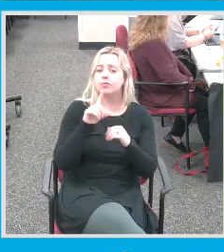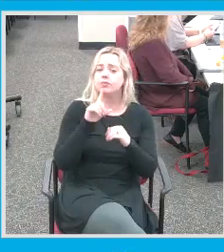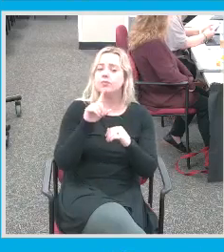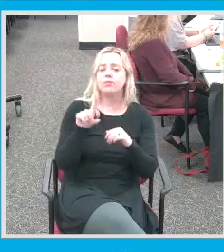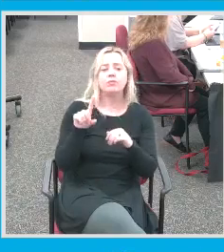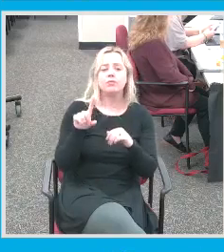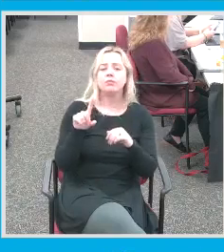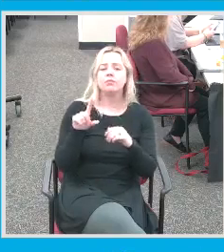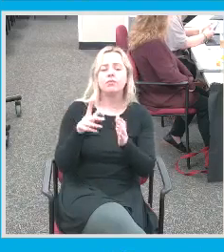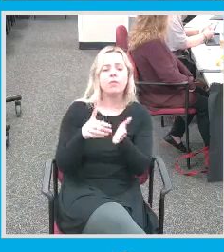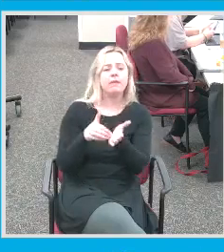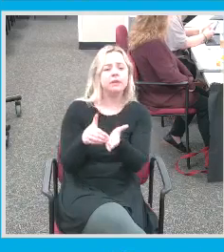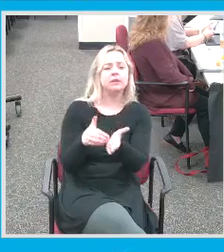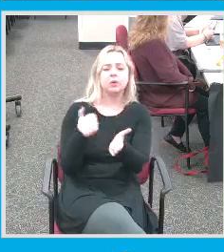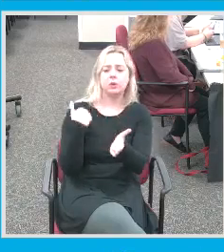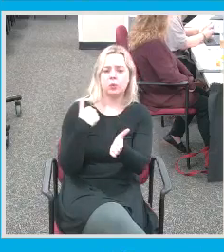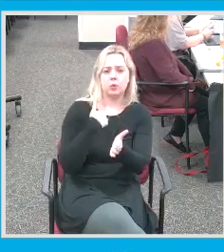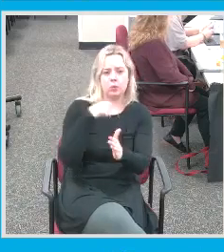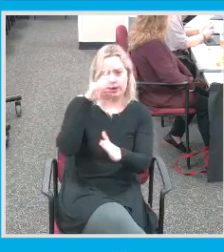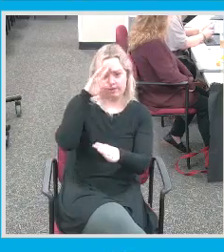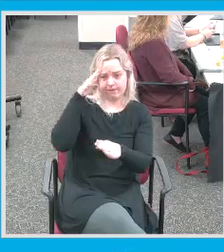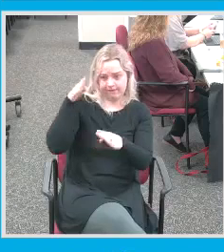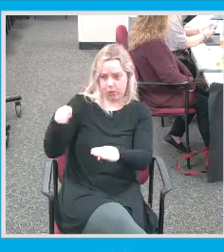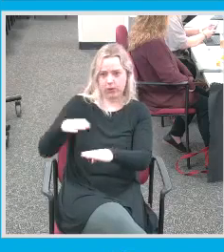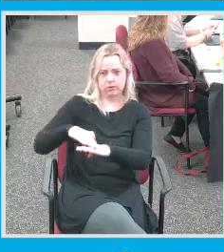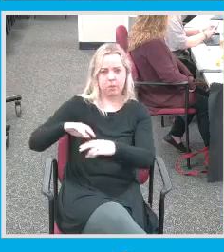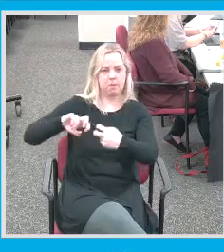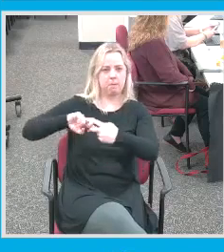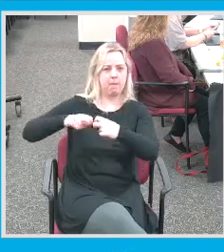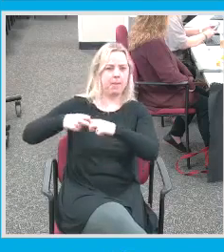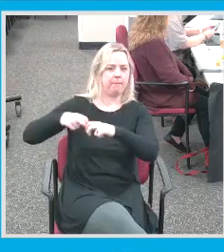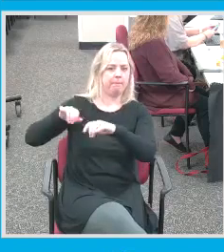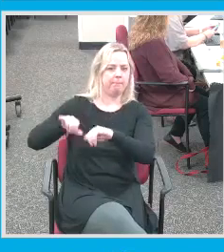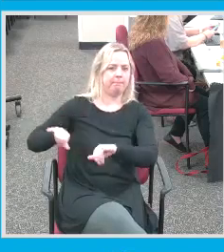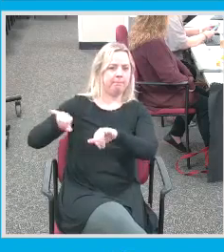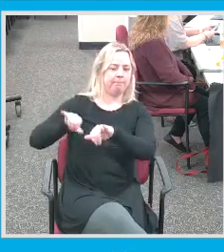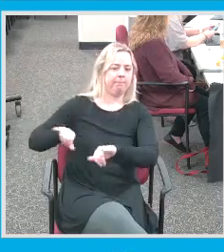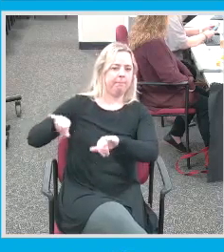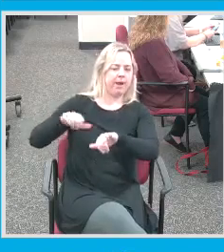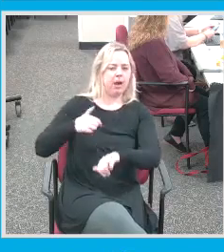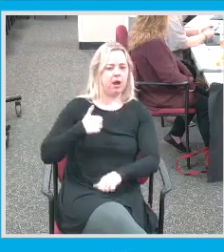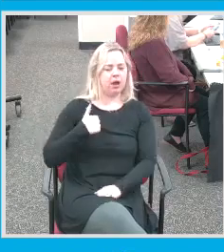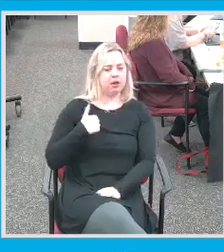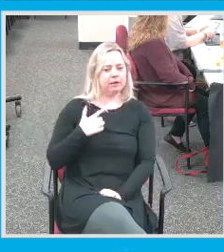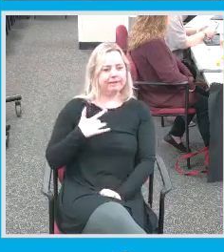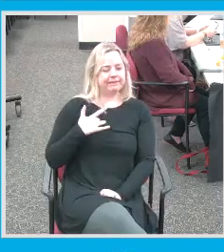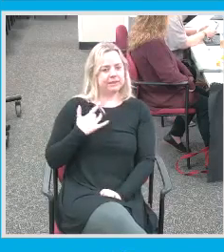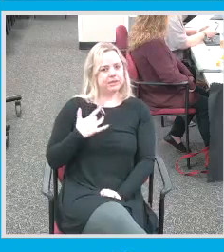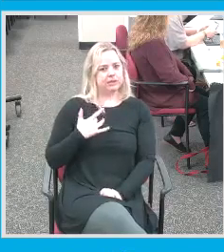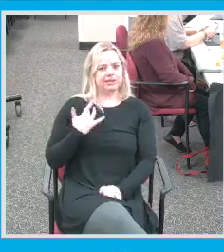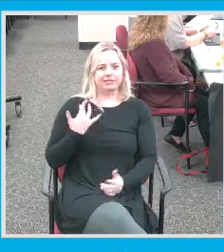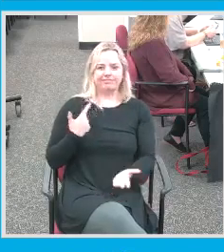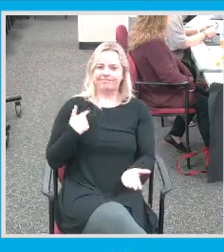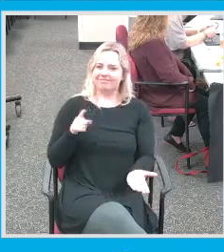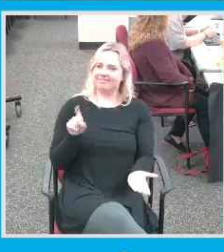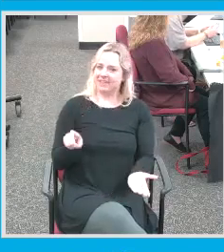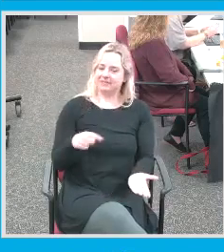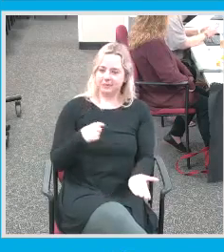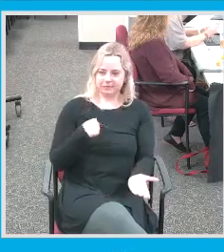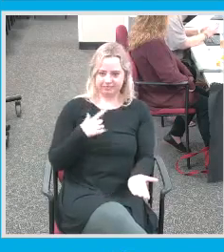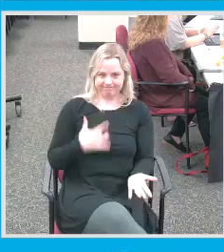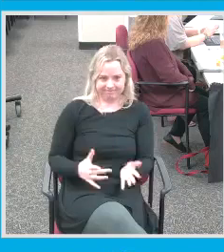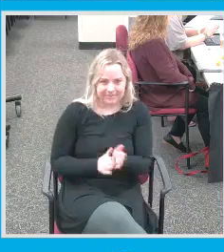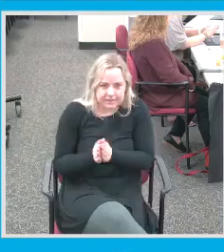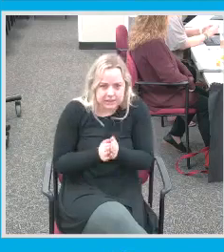Commonly we focus on the problem and everything that's going wrong. And I feel really compelled, and I get passionate about this as